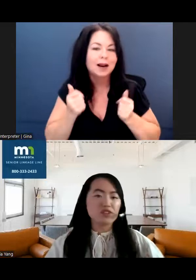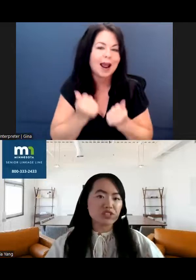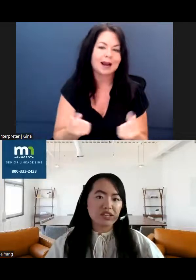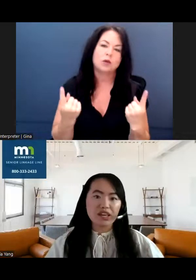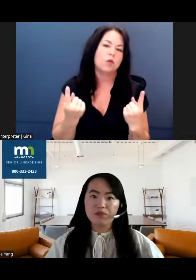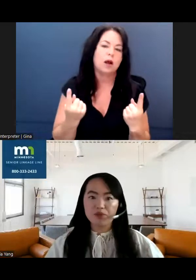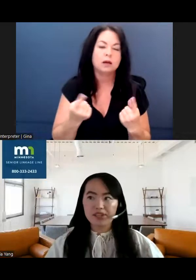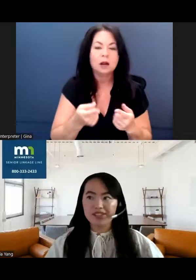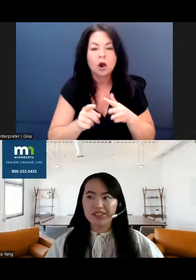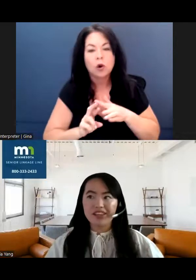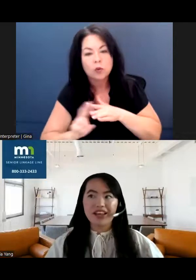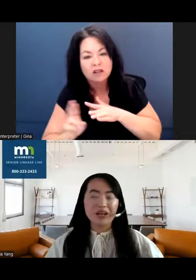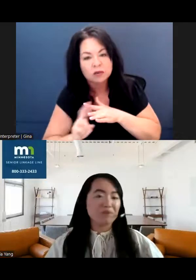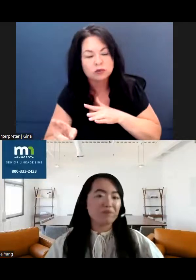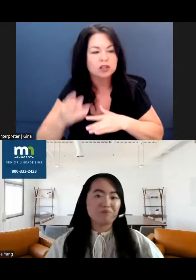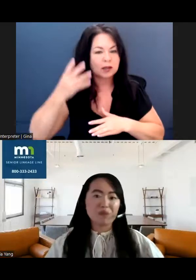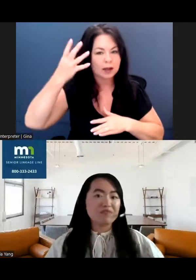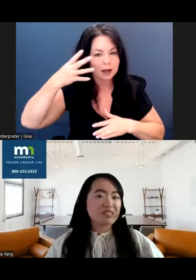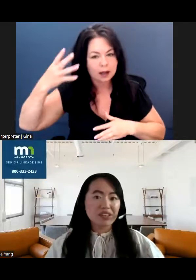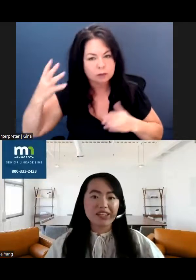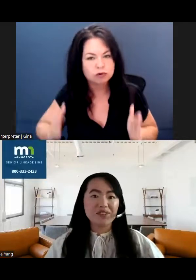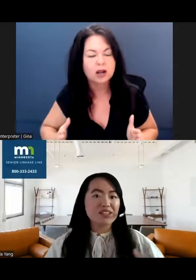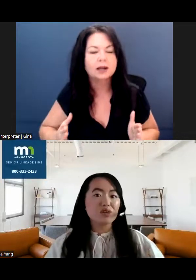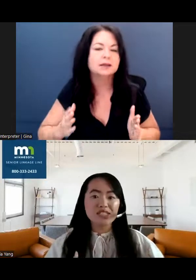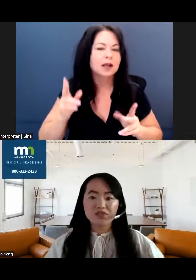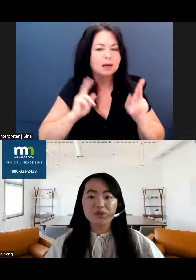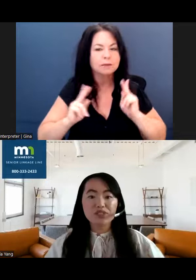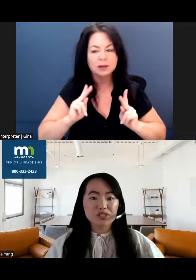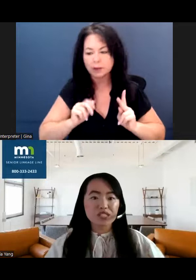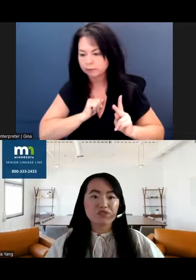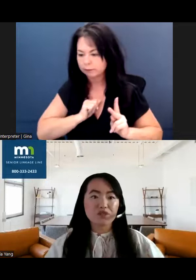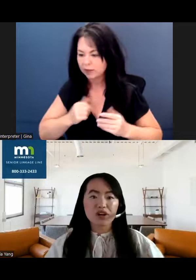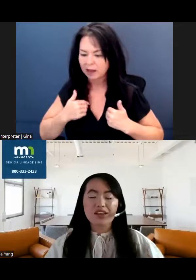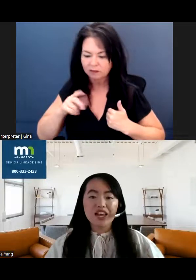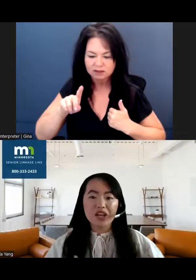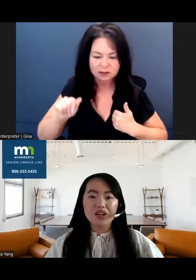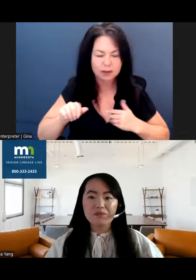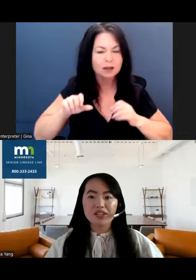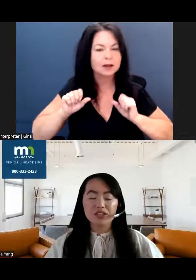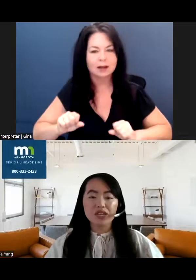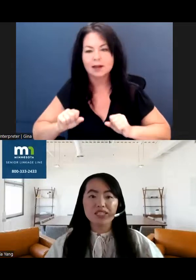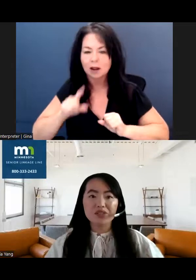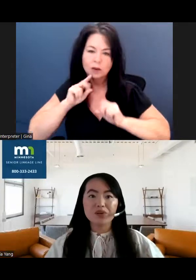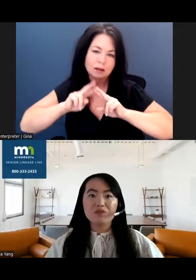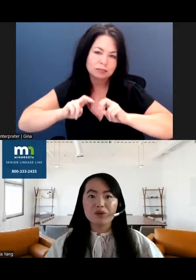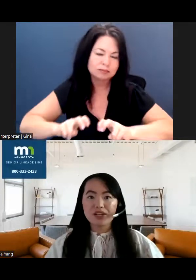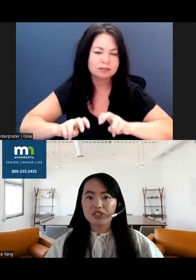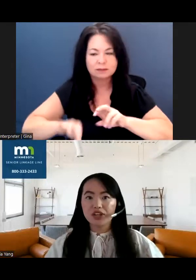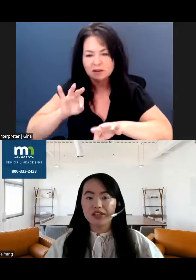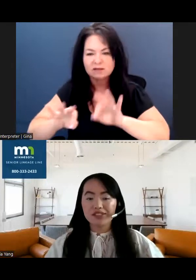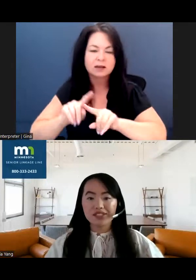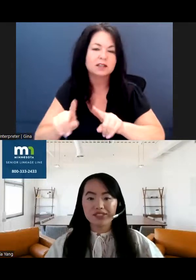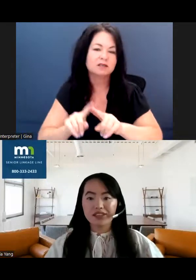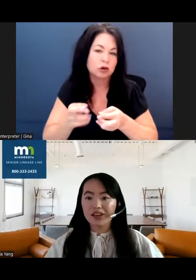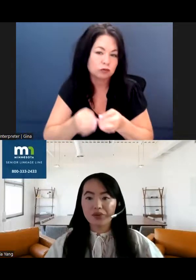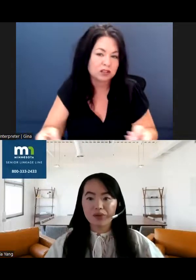a refugee, immigrant, people with disability, you can locate different resources for anyone in Minnesota. And so we want to share